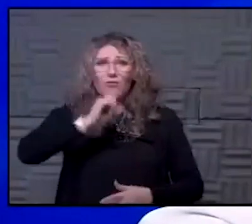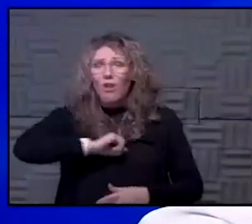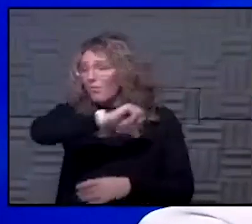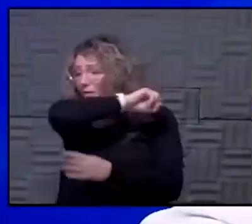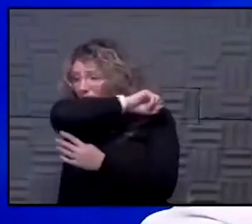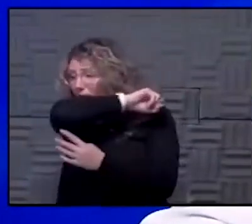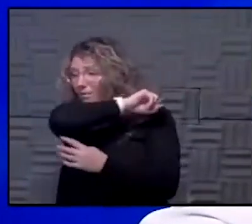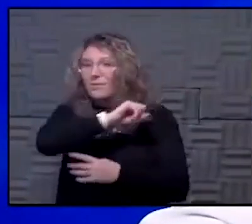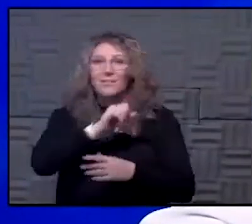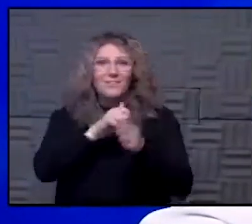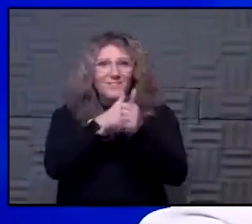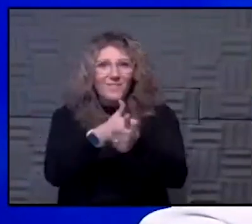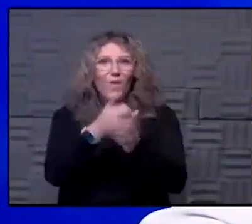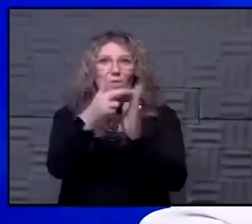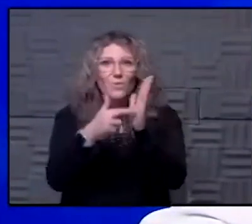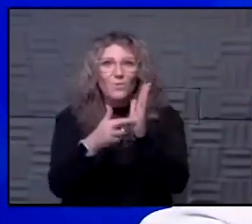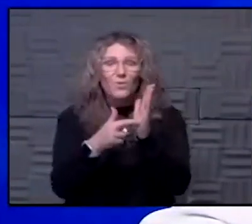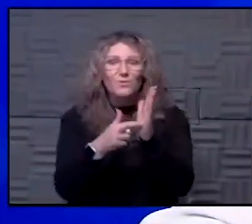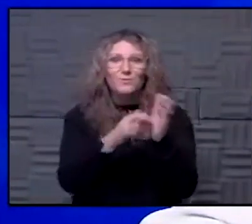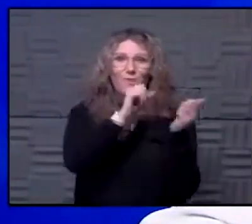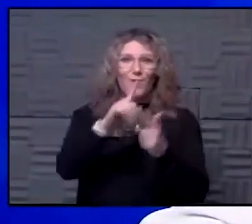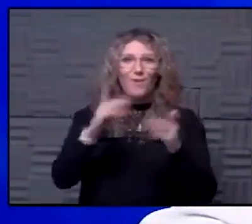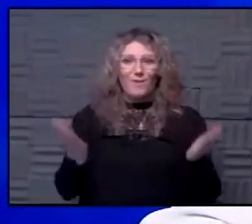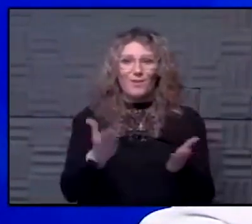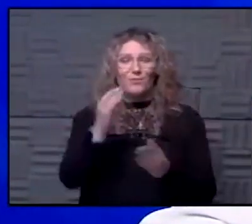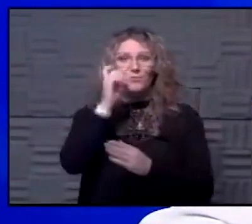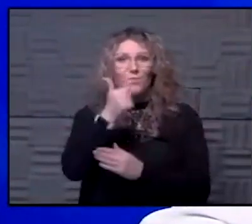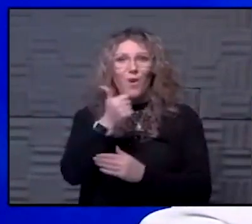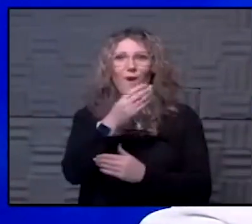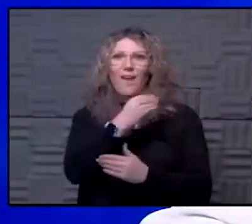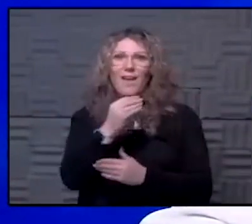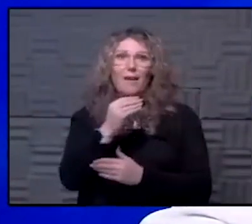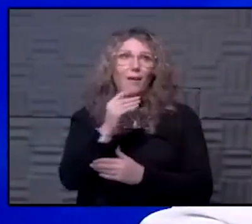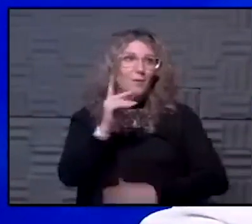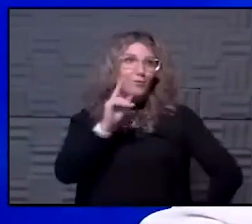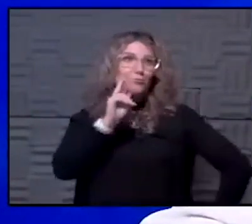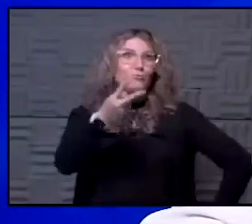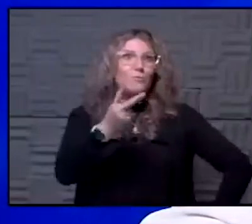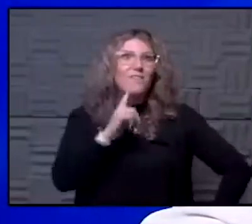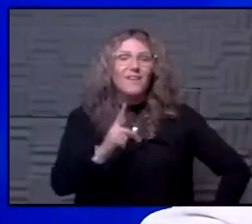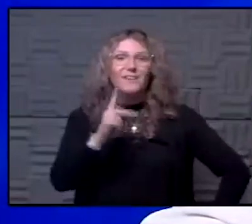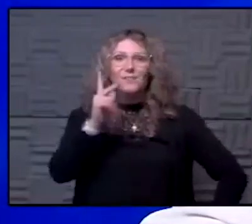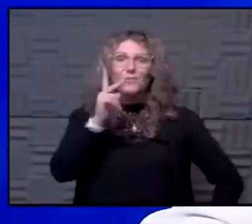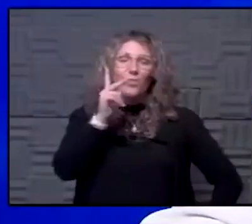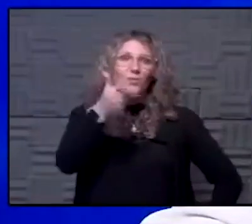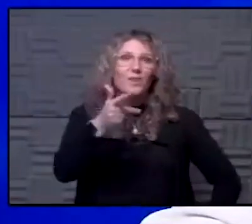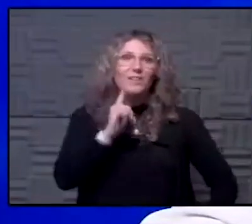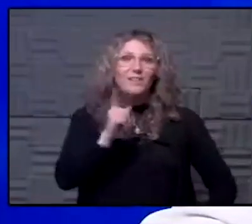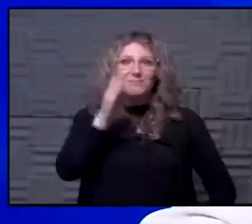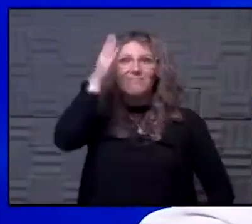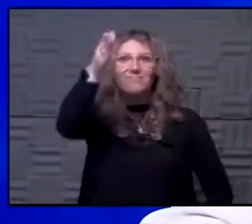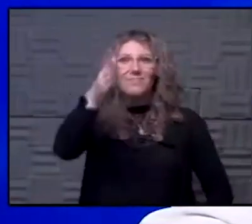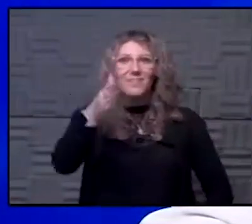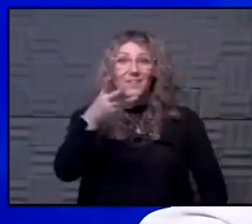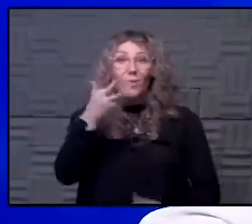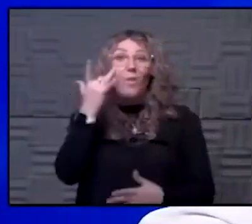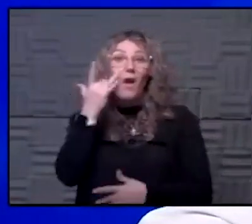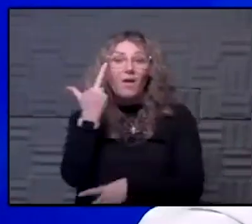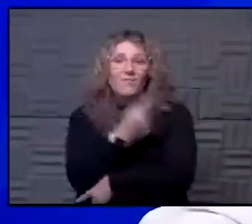Follow the rules. And then we're all going to be here tomorrow and the day after that and the day after that. because the vaccines are on their way.